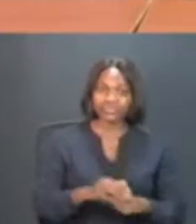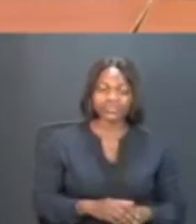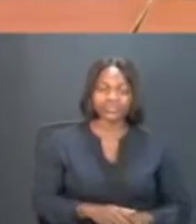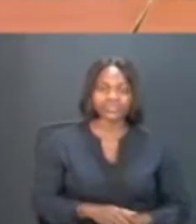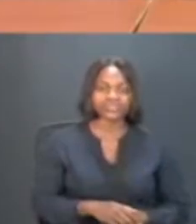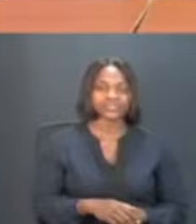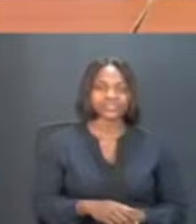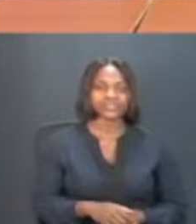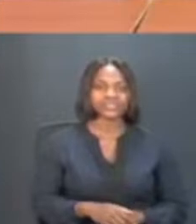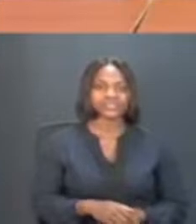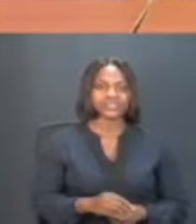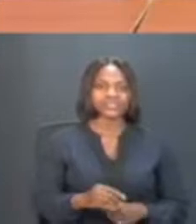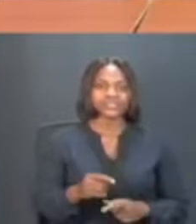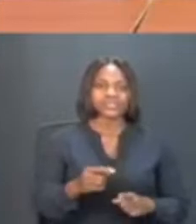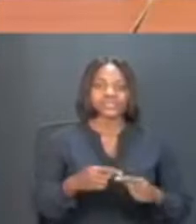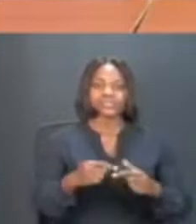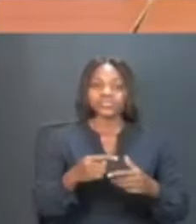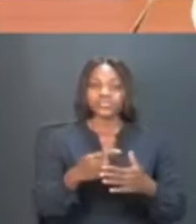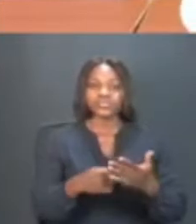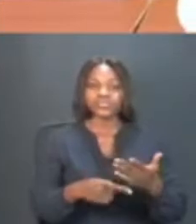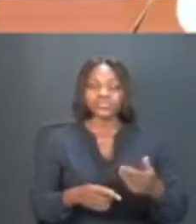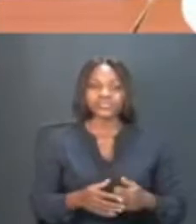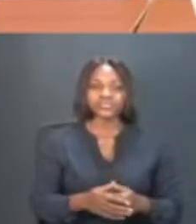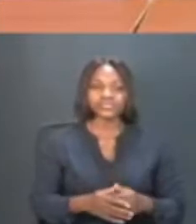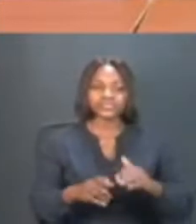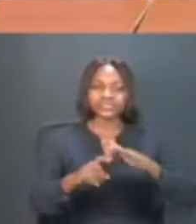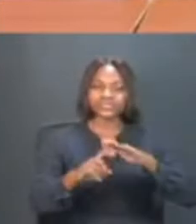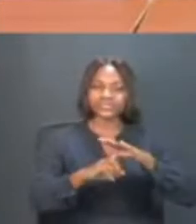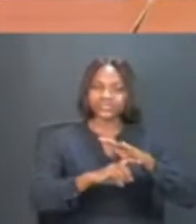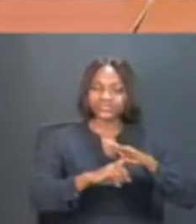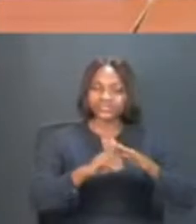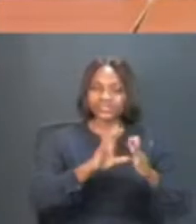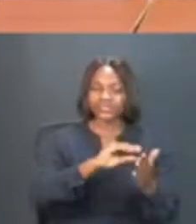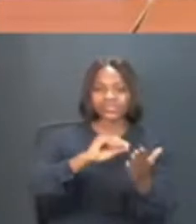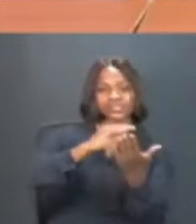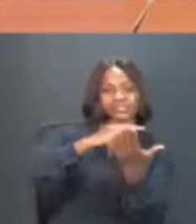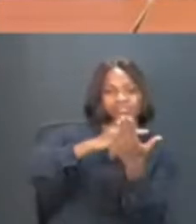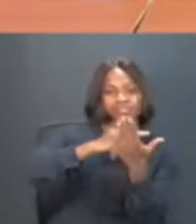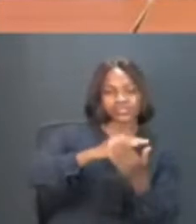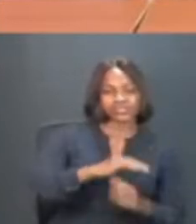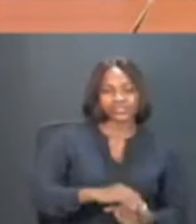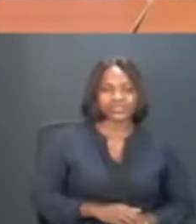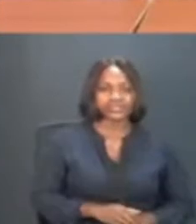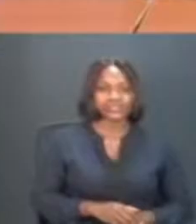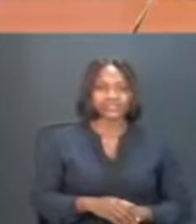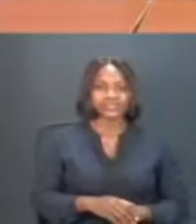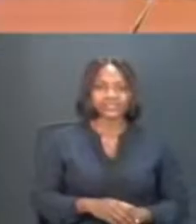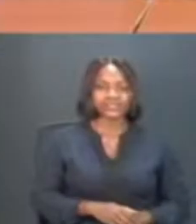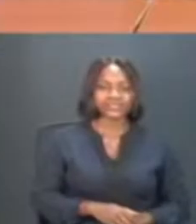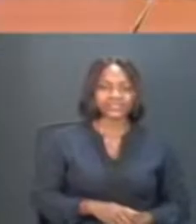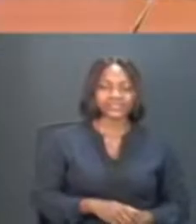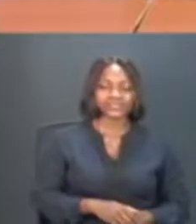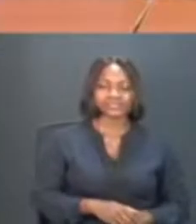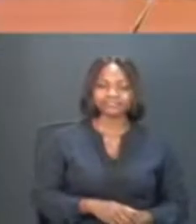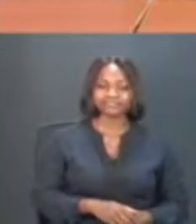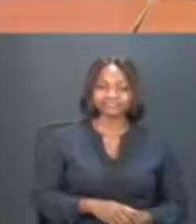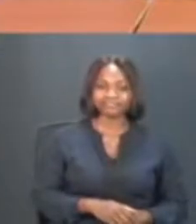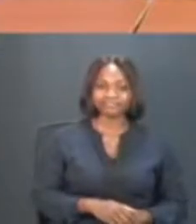that is regards to screening and prevention. In medicine, it is said